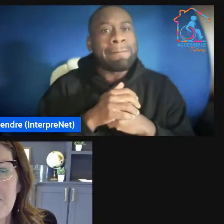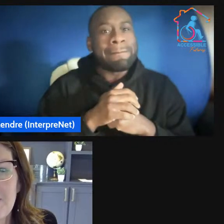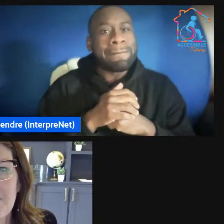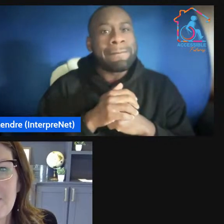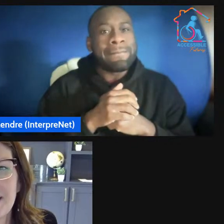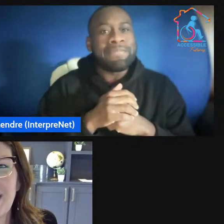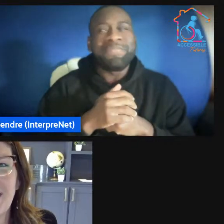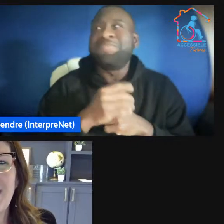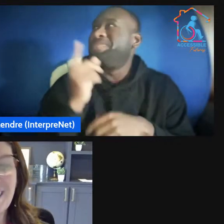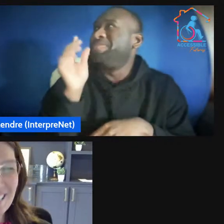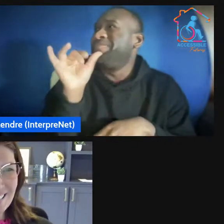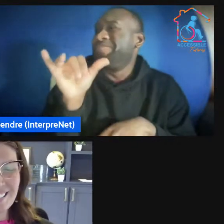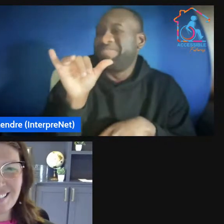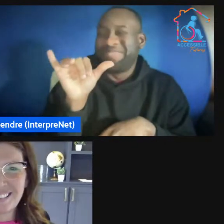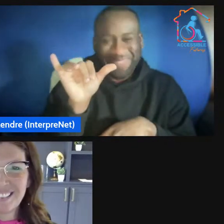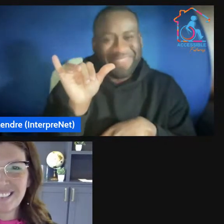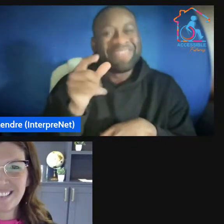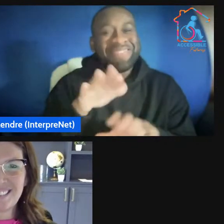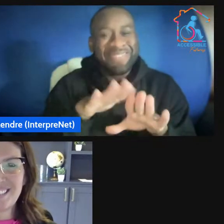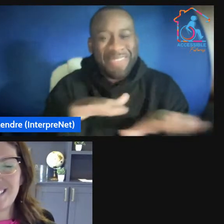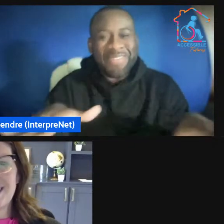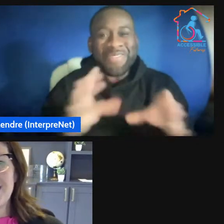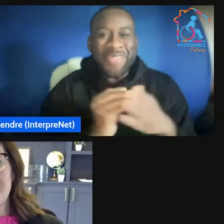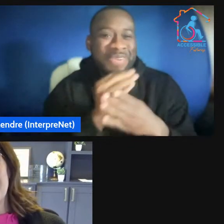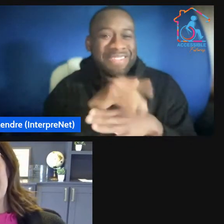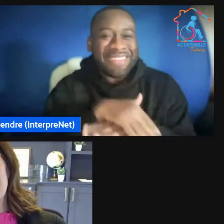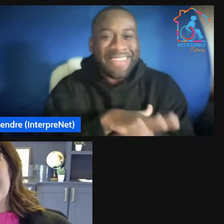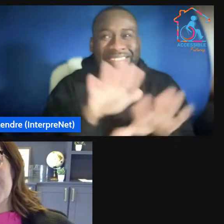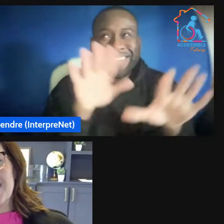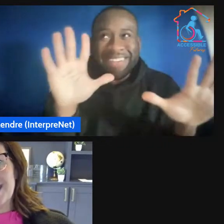The floor is lava. That's great.